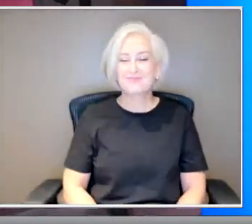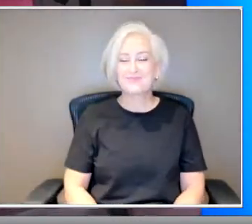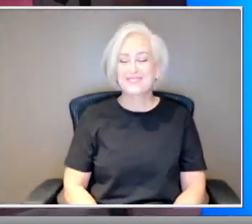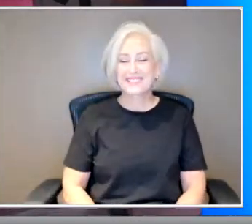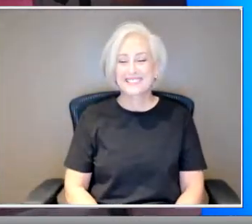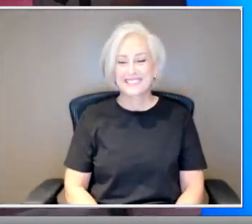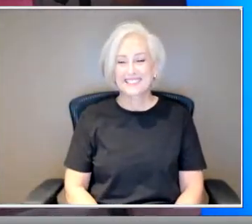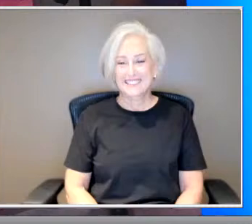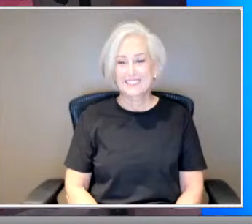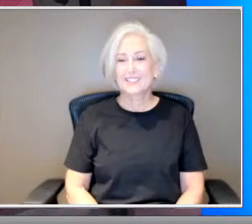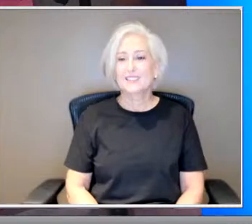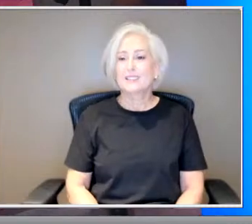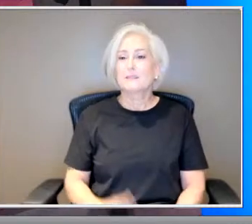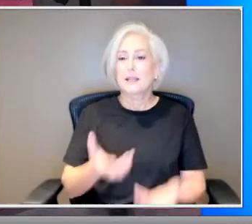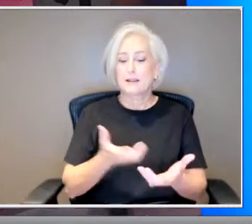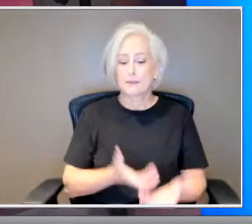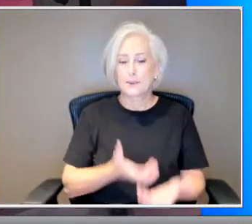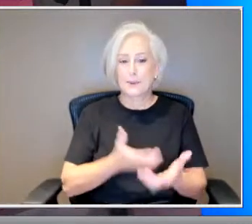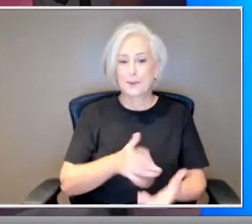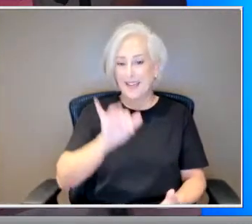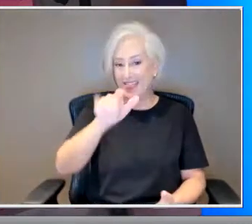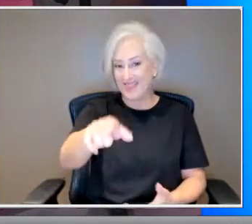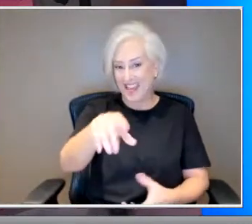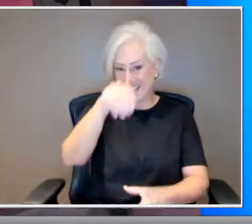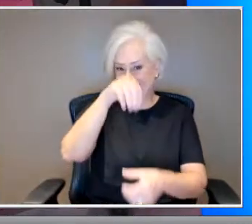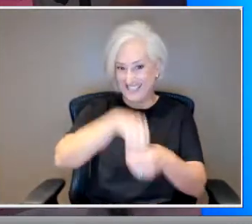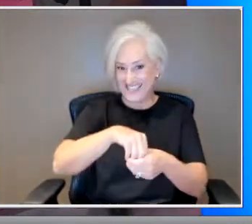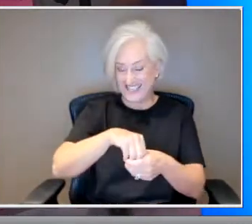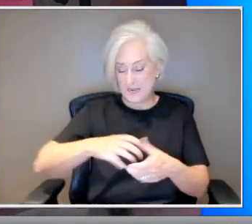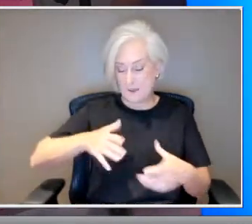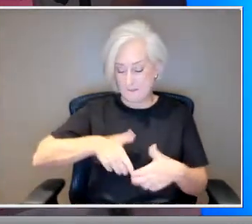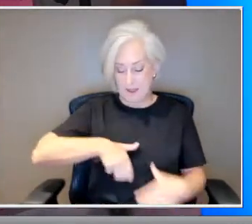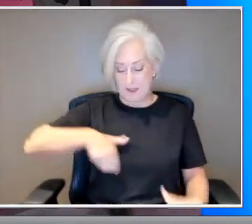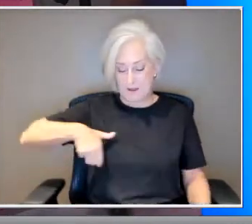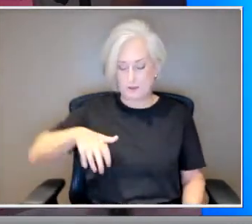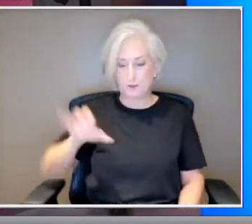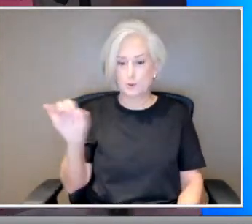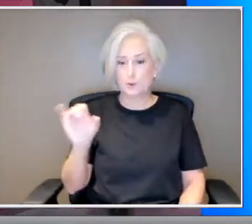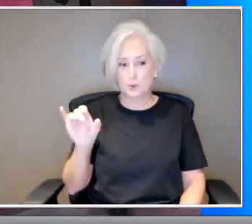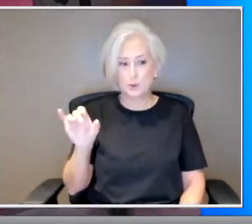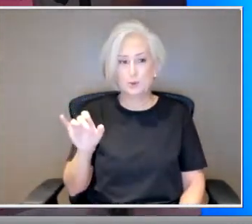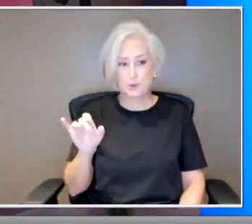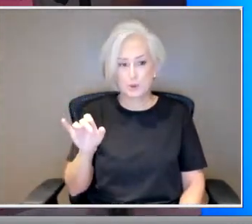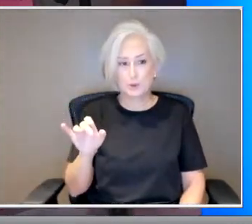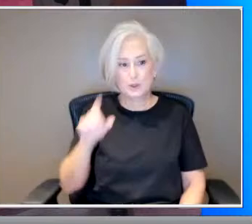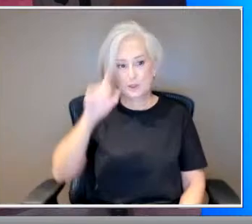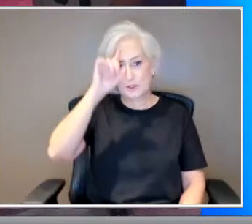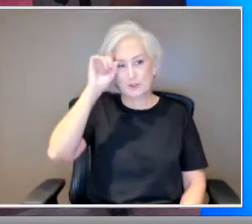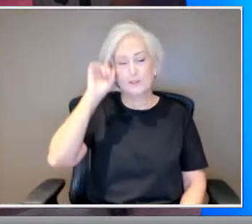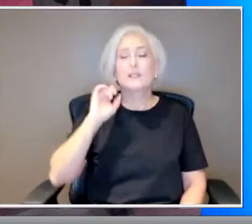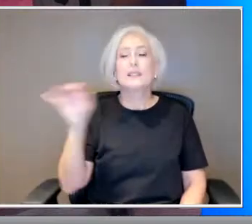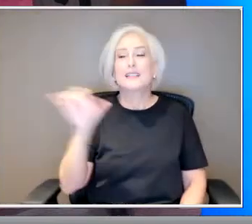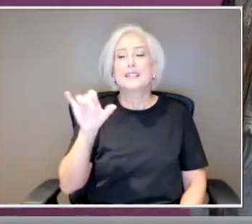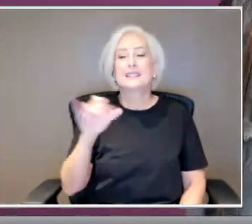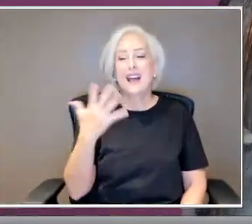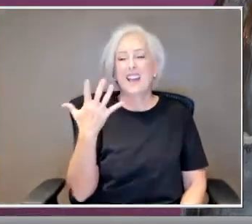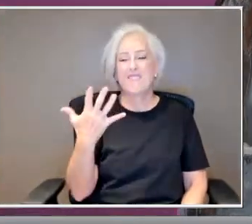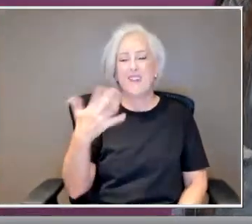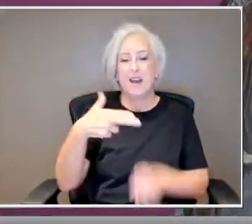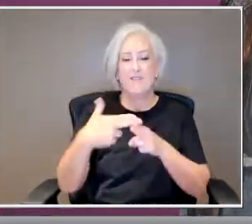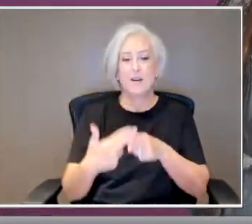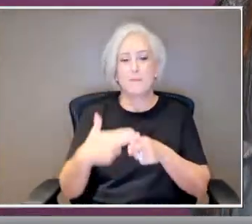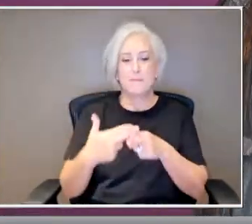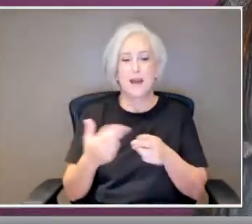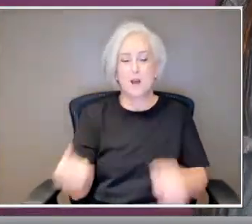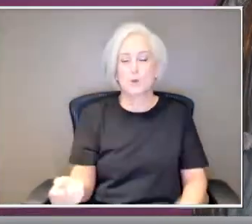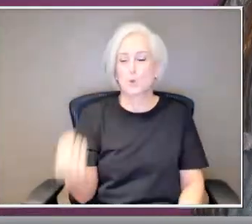is that's a also lot. in her bag too. It's like you're basically if you had So it's like I'm a lifting hairdryer in your a purse. 5-pound weight all day. Yeah.